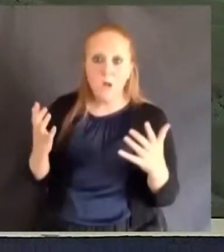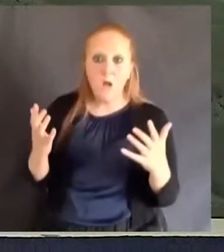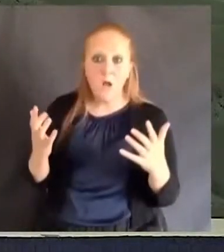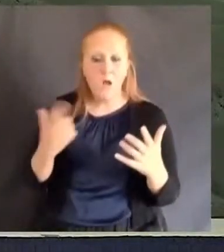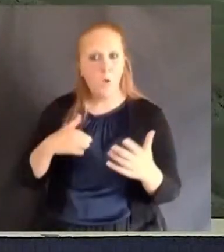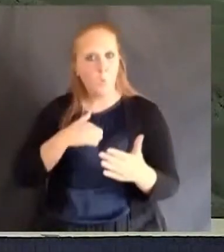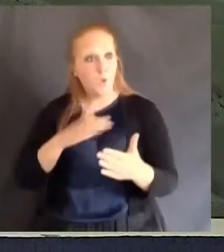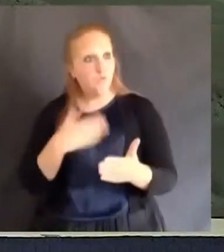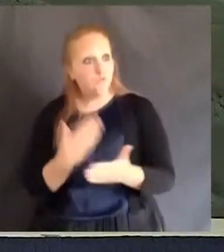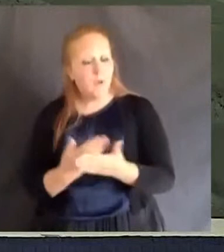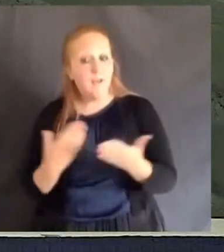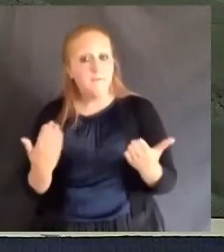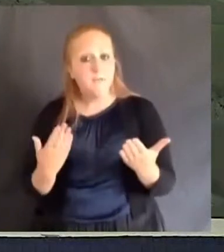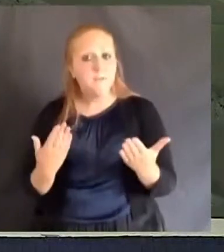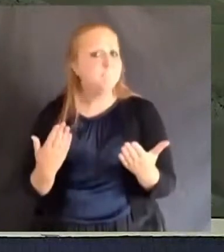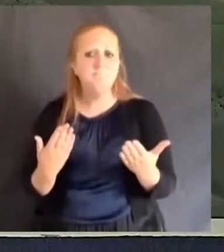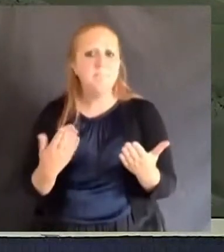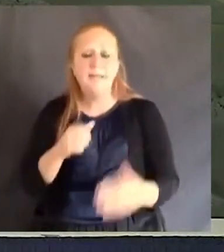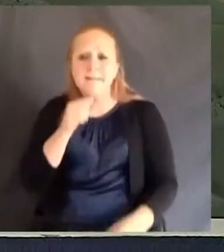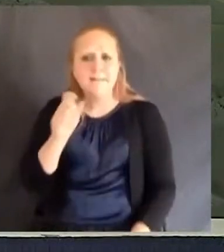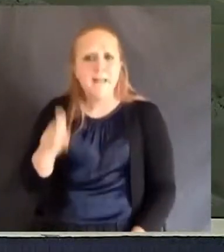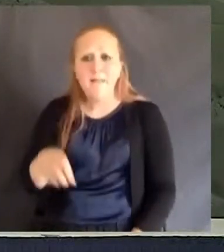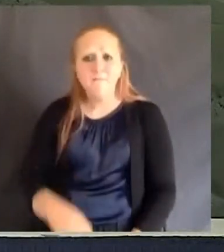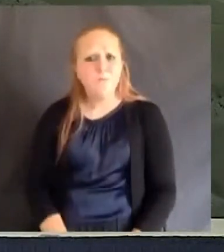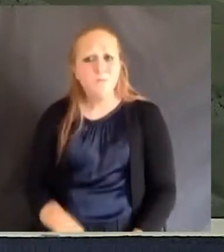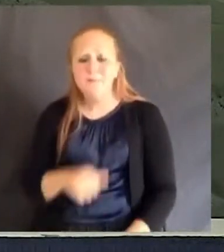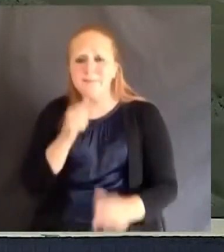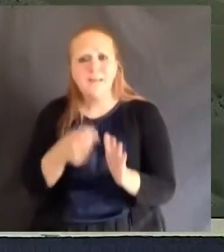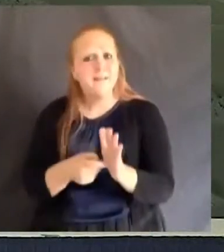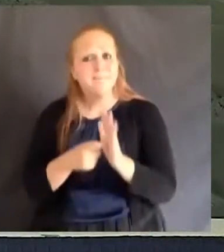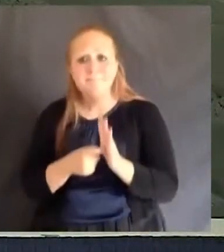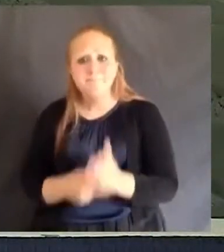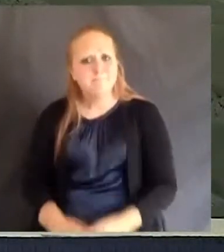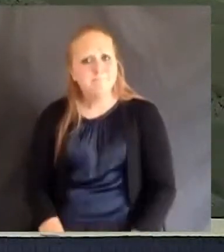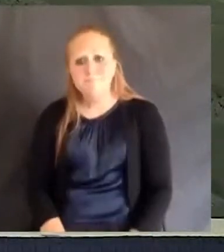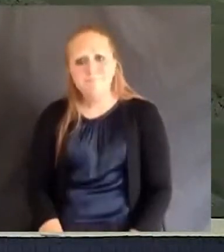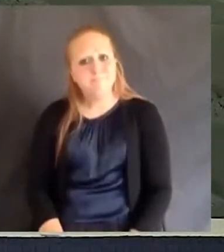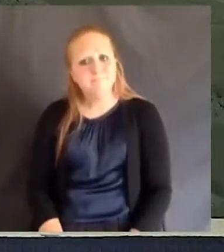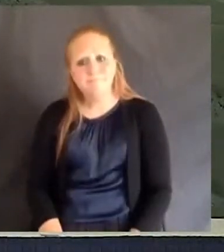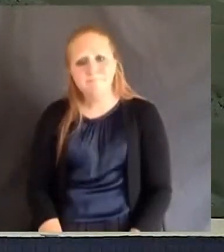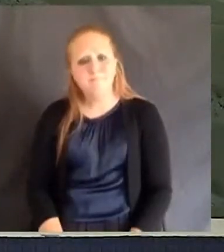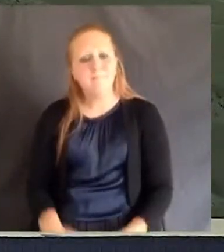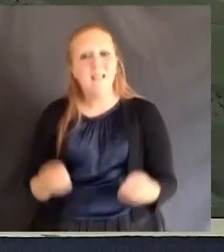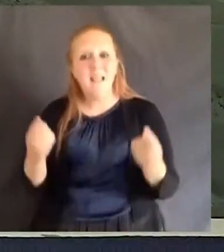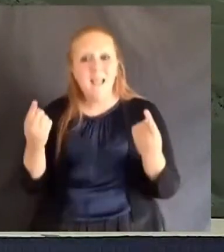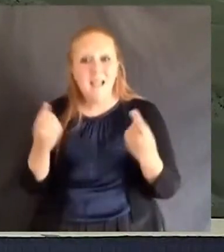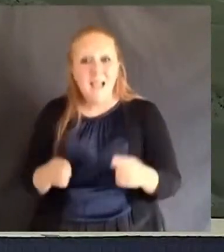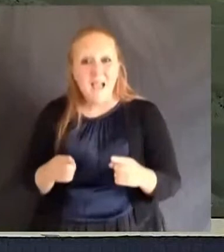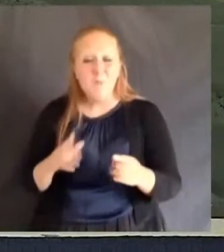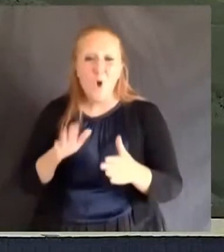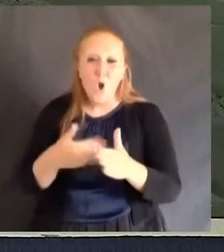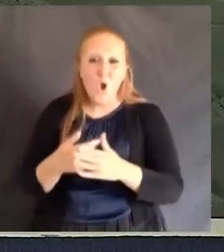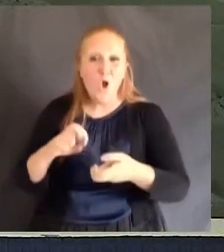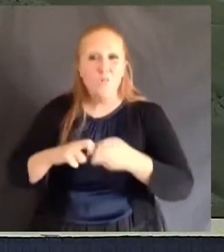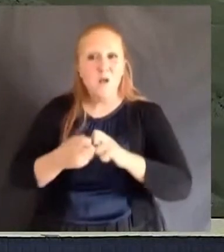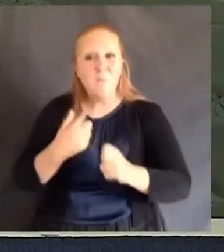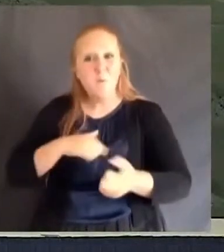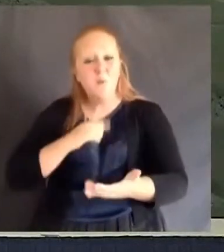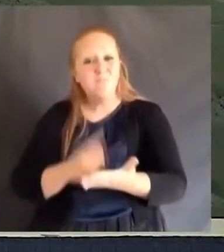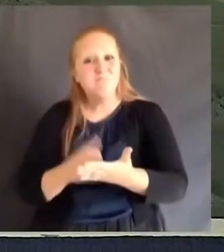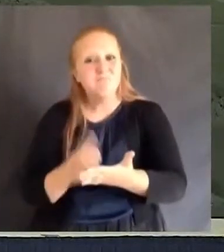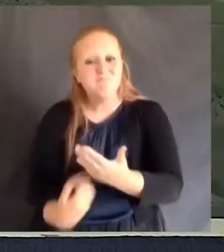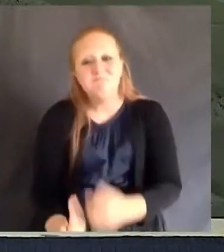here. We did not have to be here. We had all of these issues on the table day